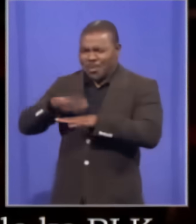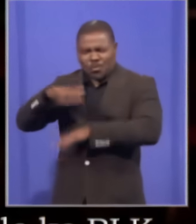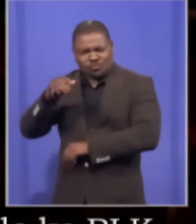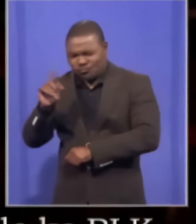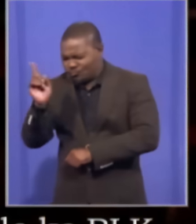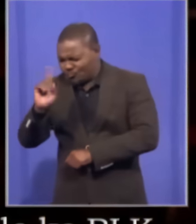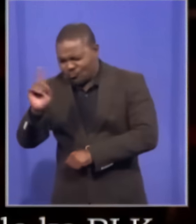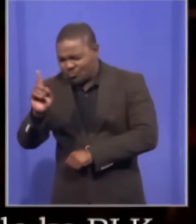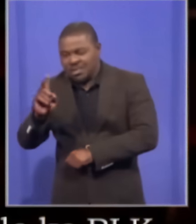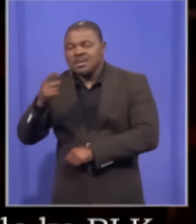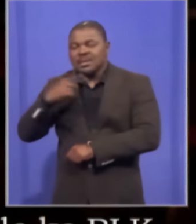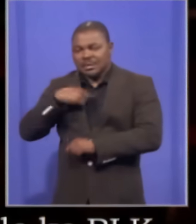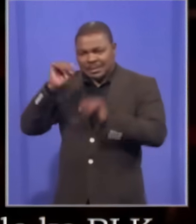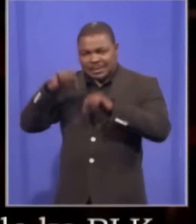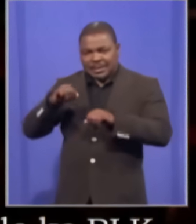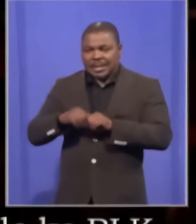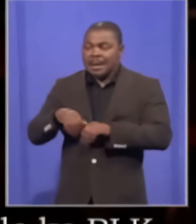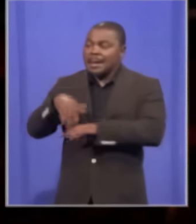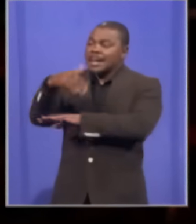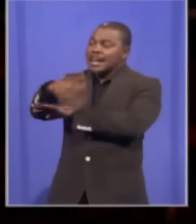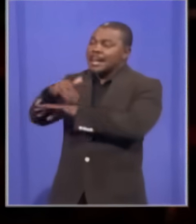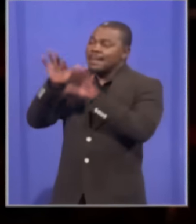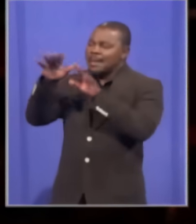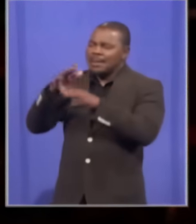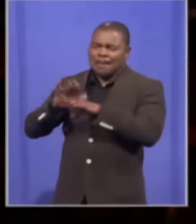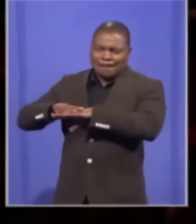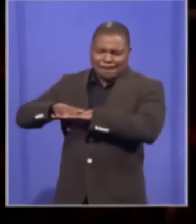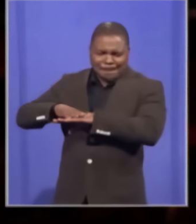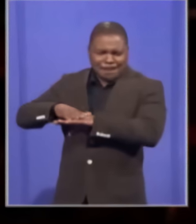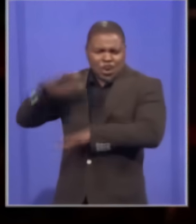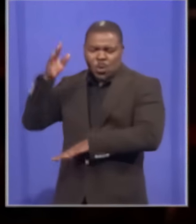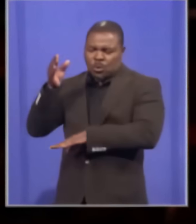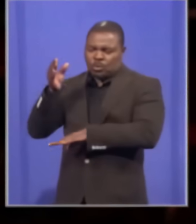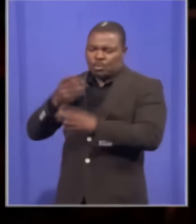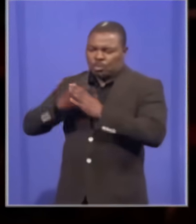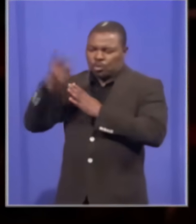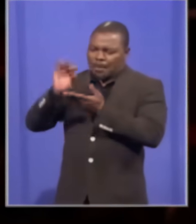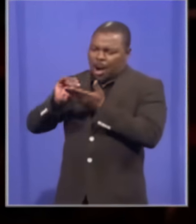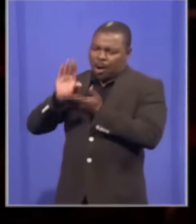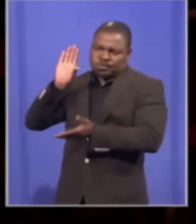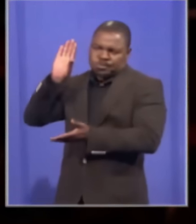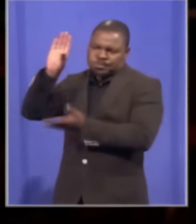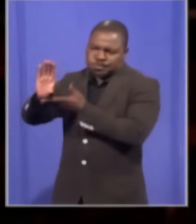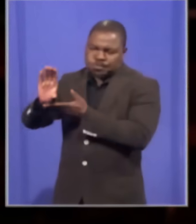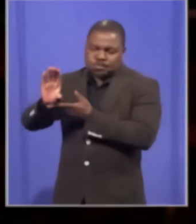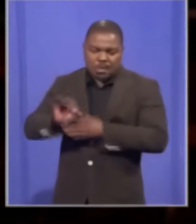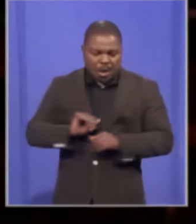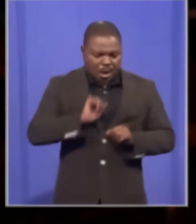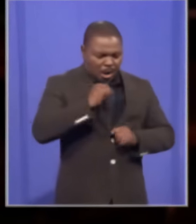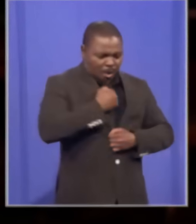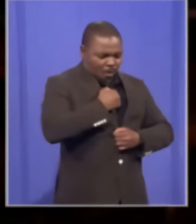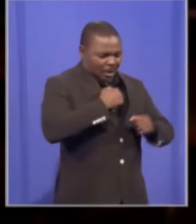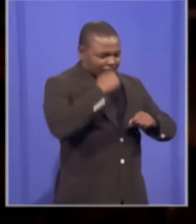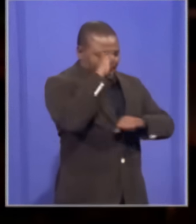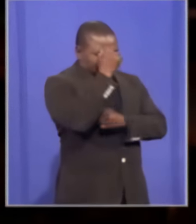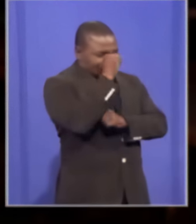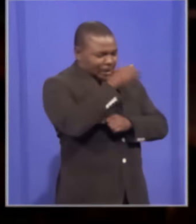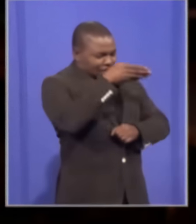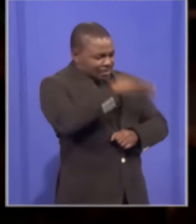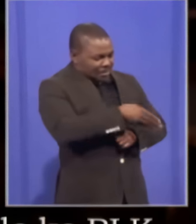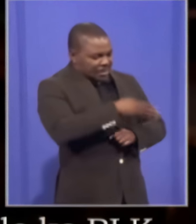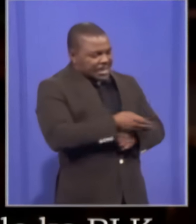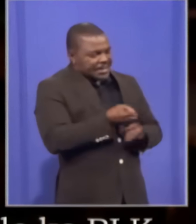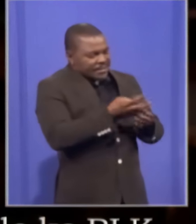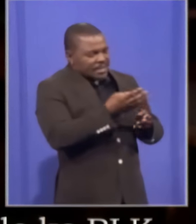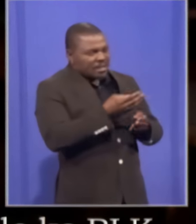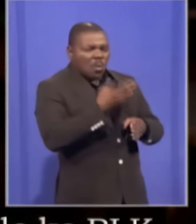ba dinaga tša ka ntle ba ka se khumane tšhelete e ntši ya di-capital project ba tlogela di-engineers tša rena tše e le gore ba ba fa